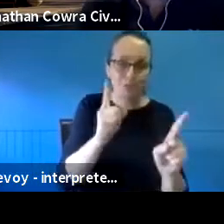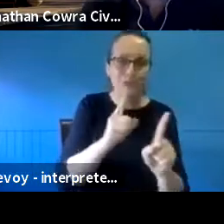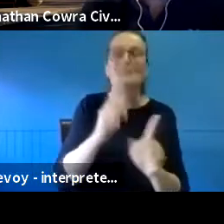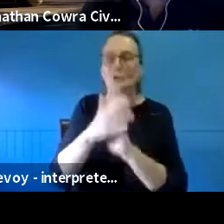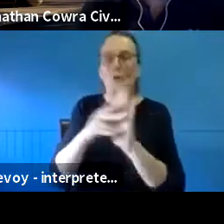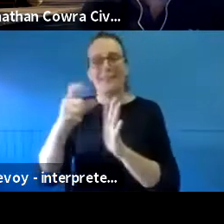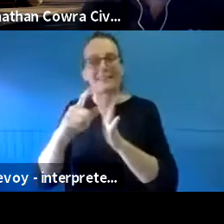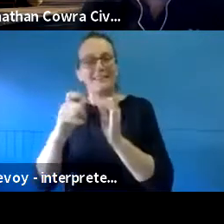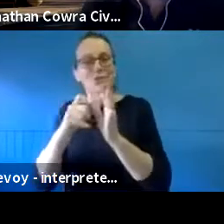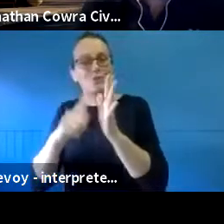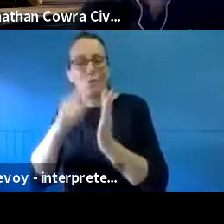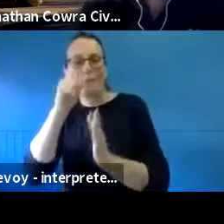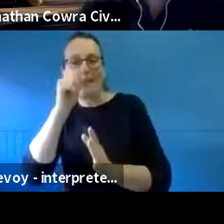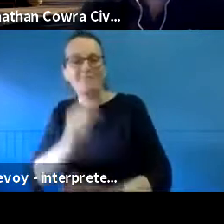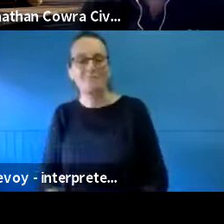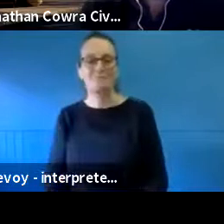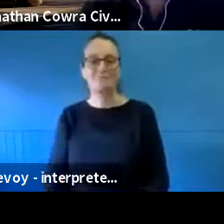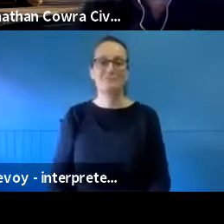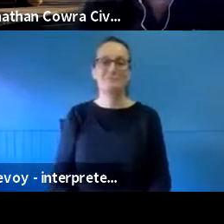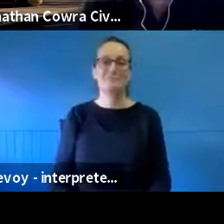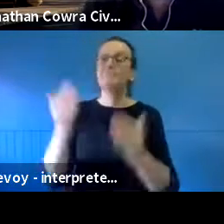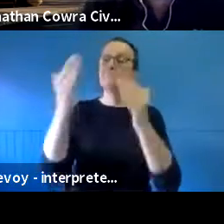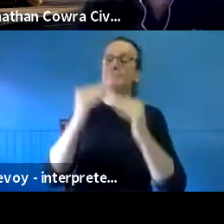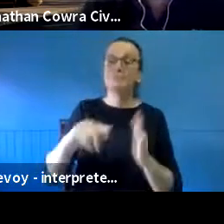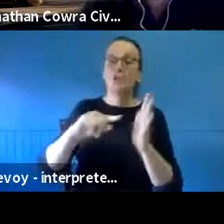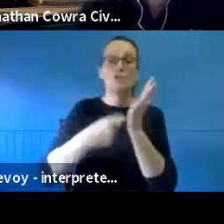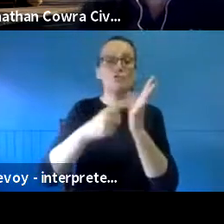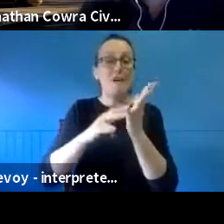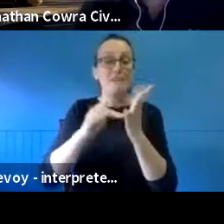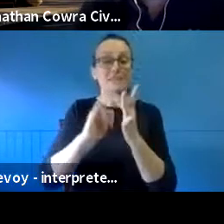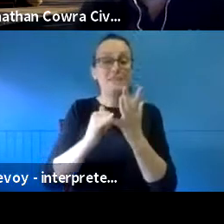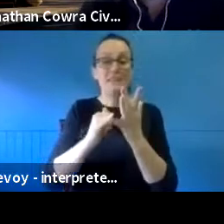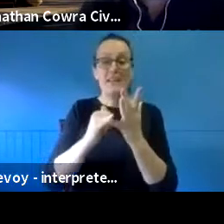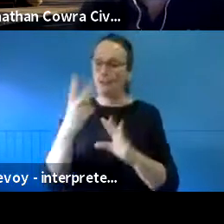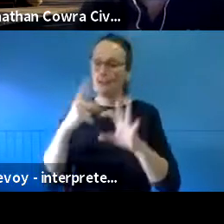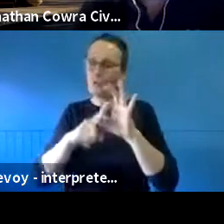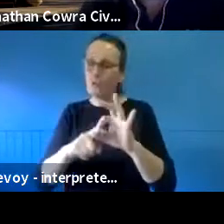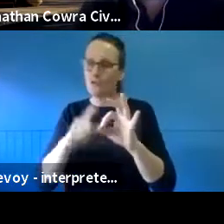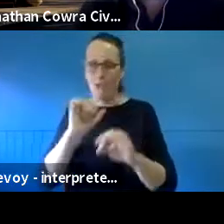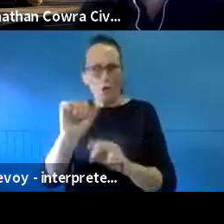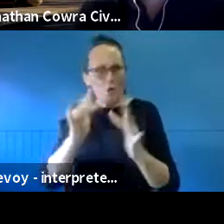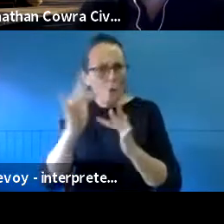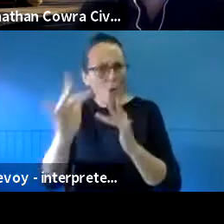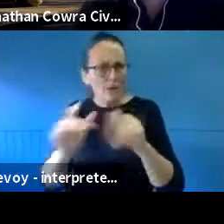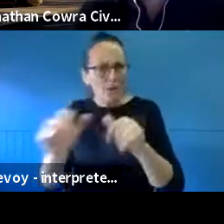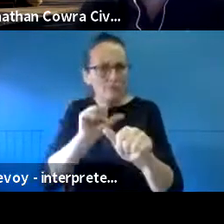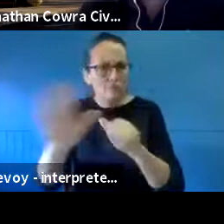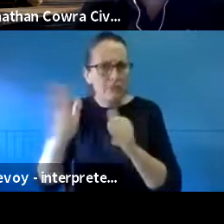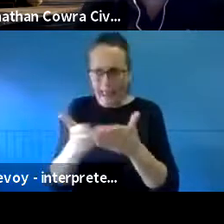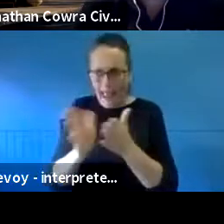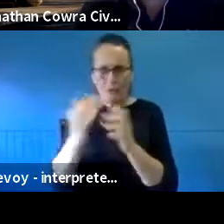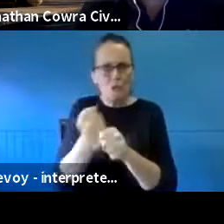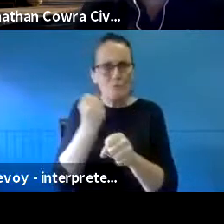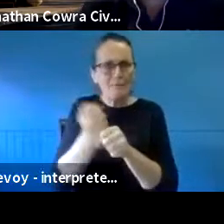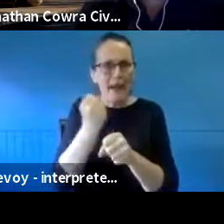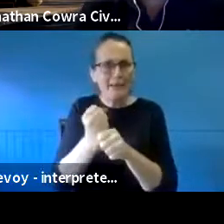balance. Cool. Travis, two questions for you. Your website looks great. What platform did you use to build it? And how did